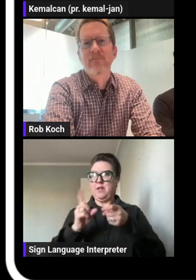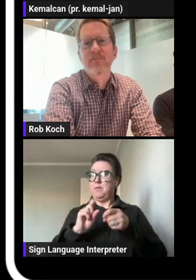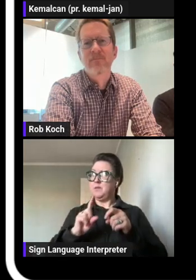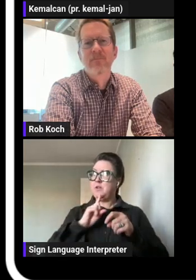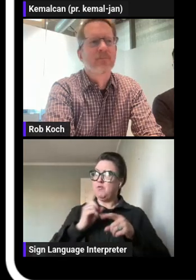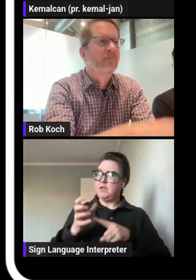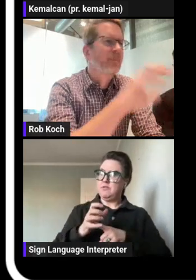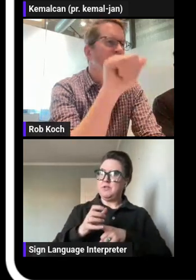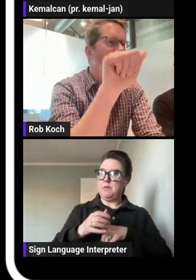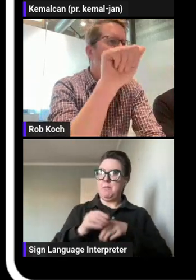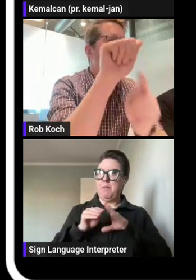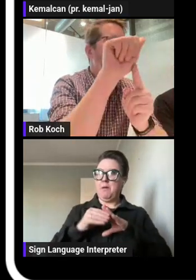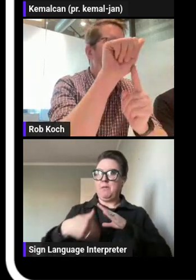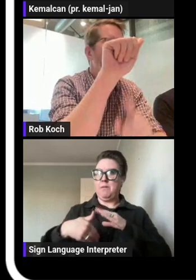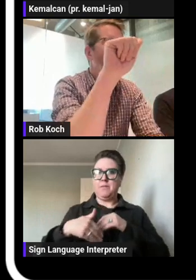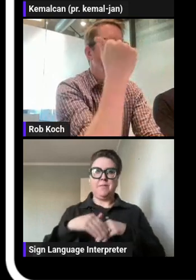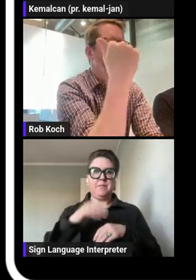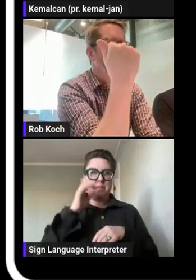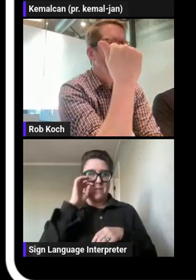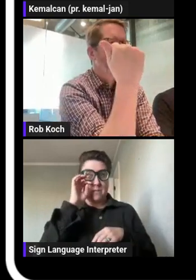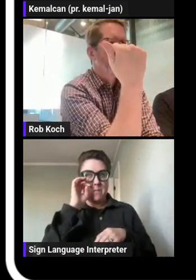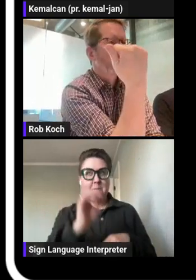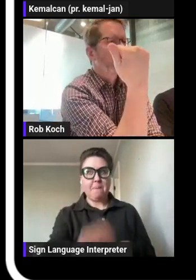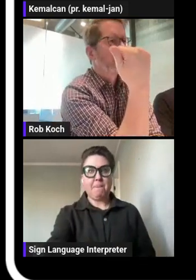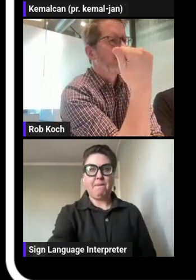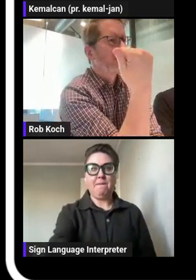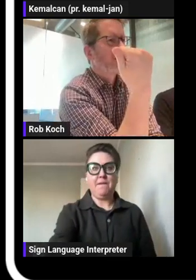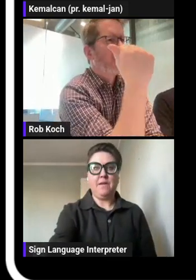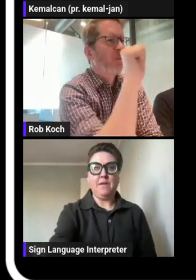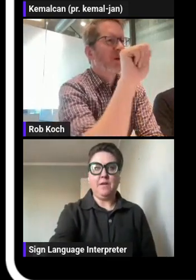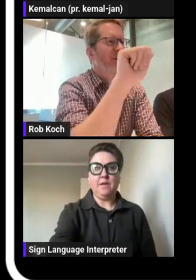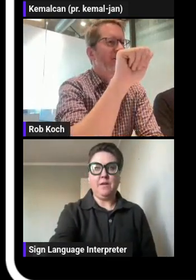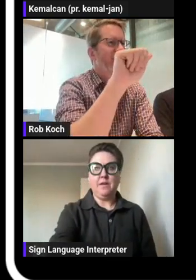model. But